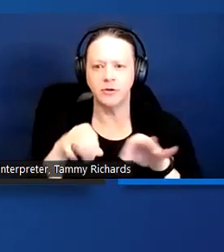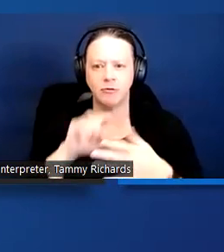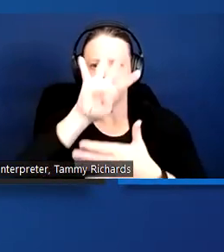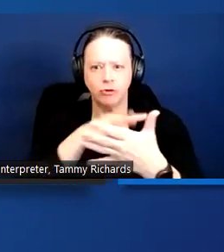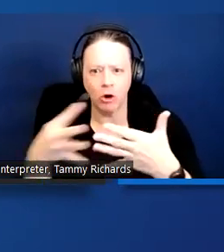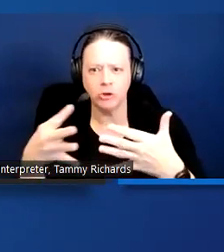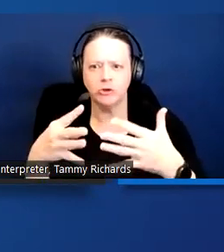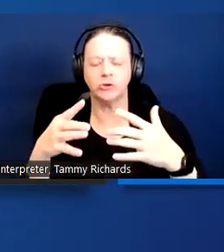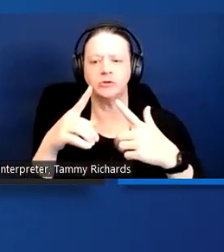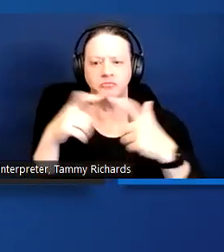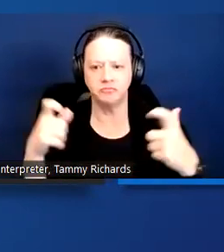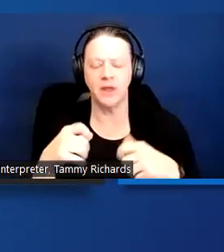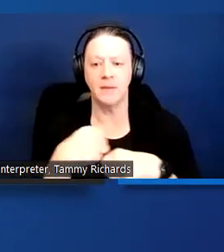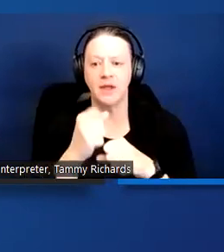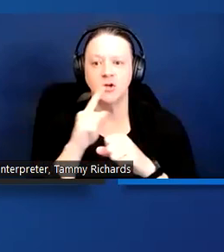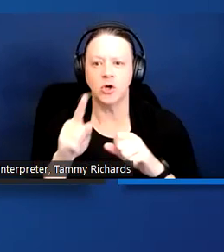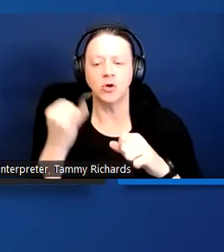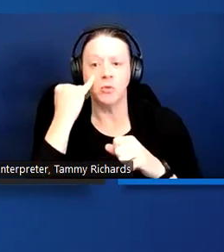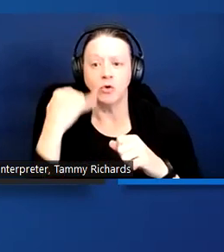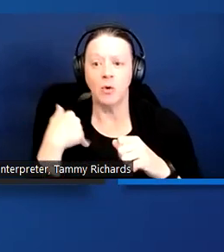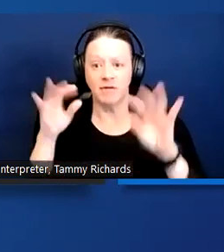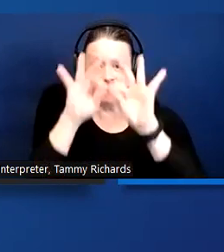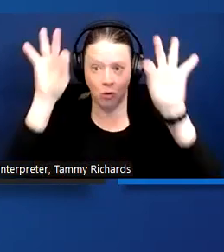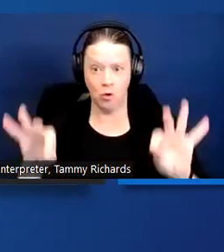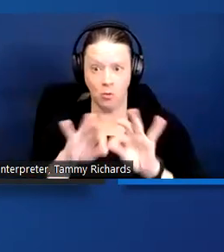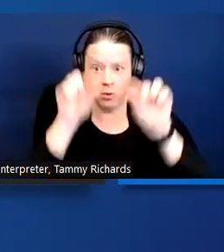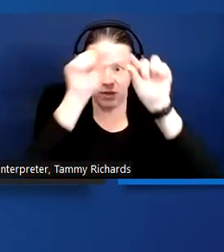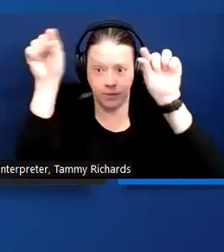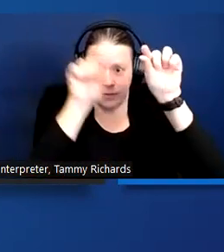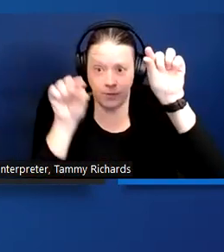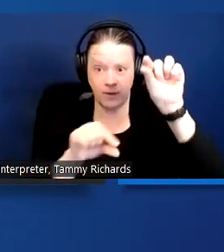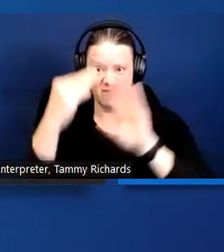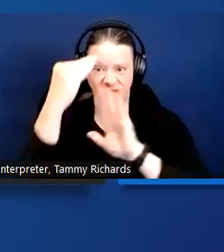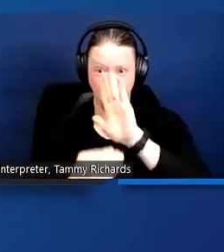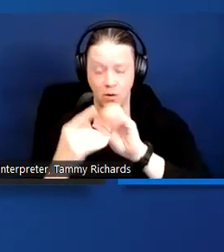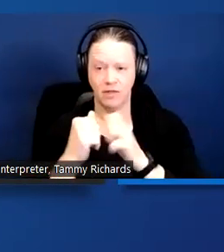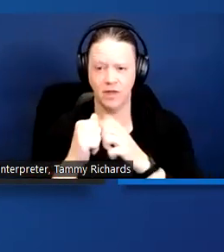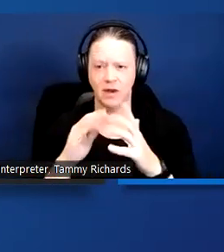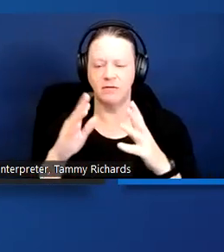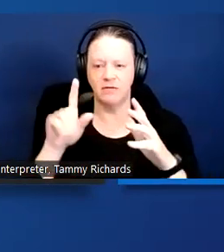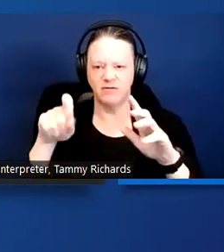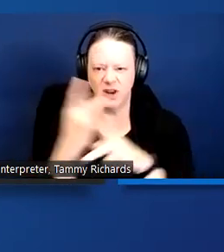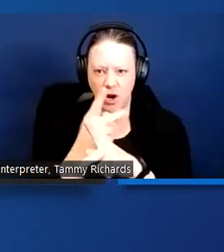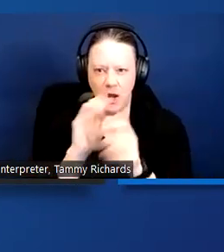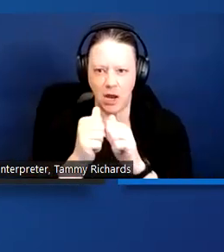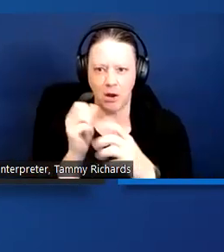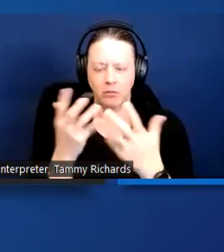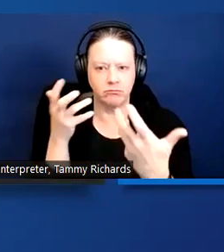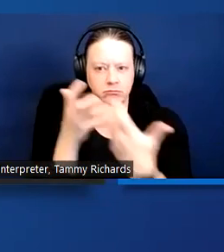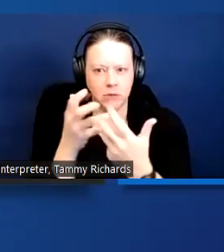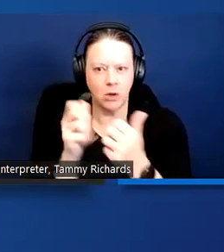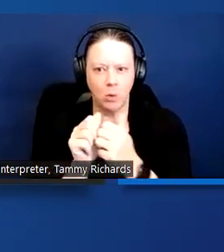that form fields and such work with screen readers and other assistive technology. For auditory, that's things like ASL